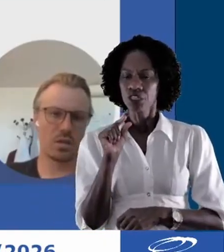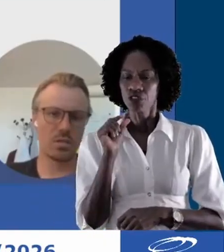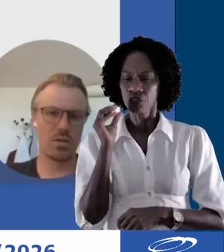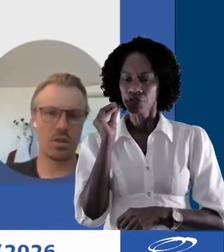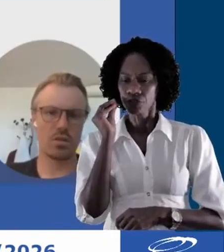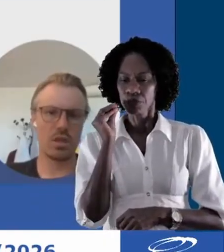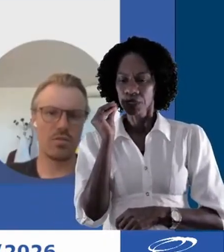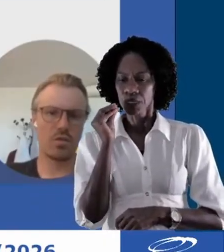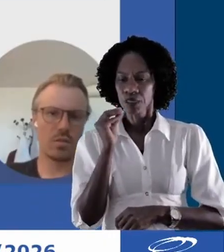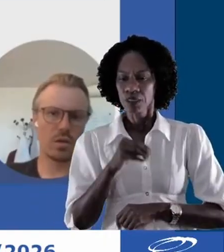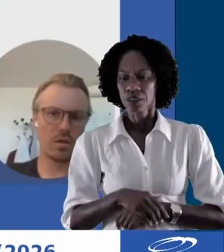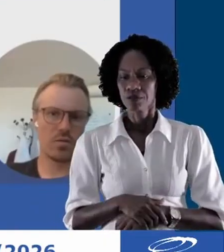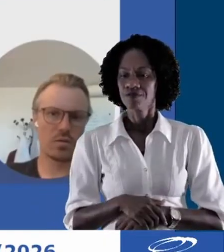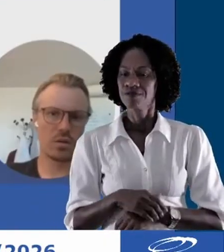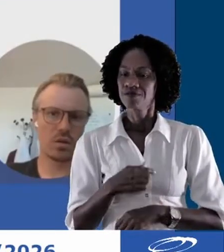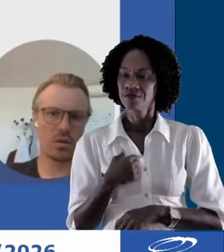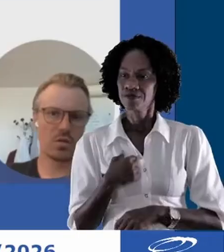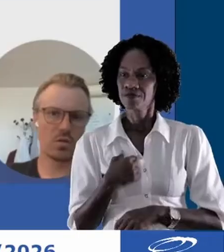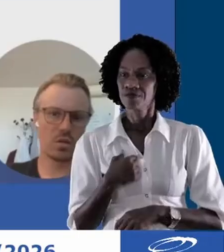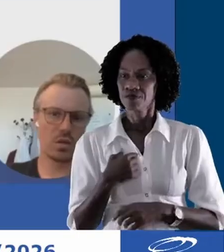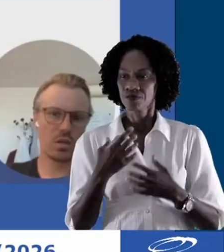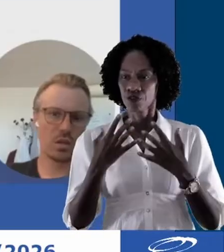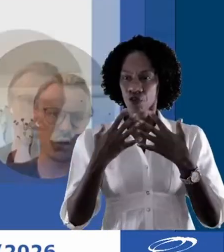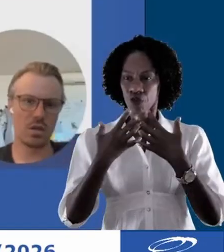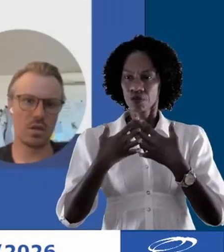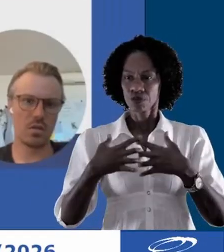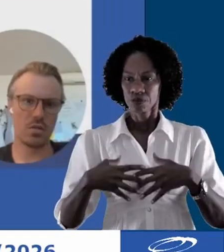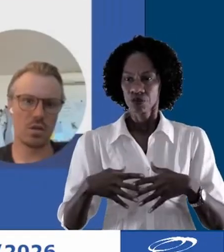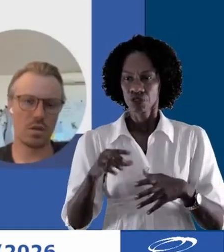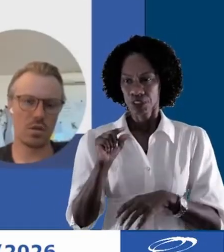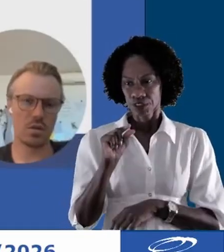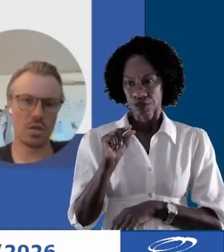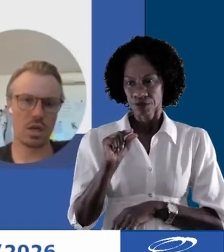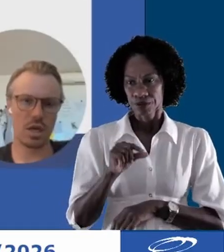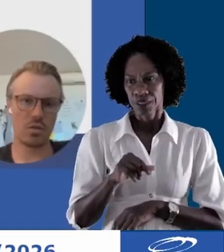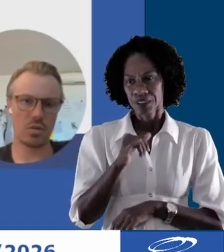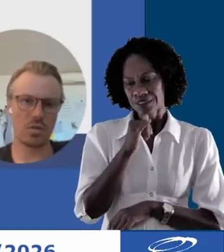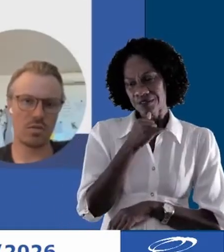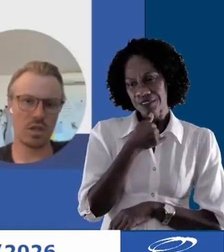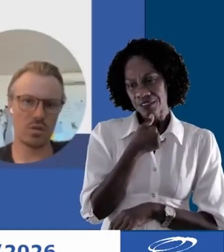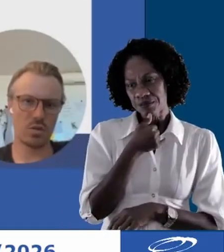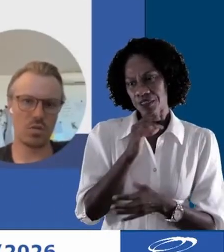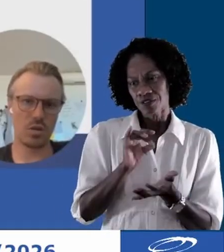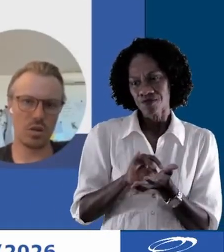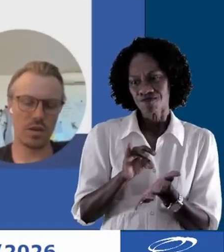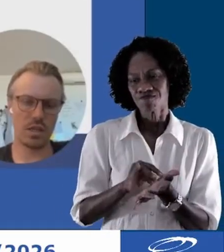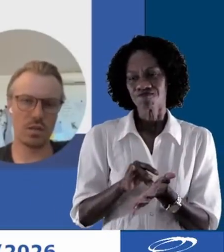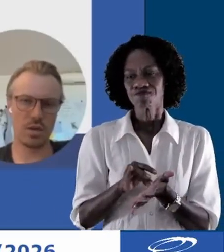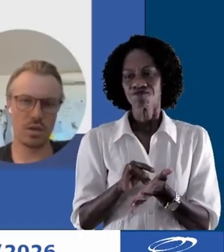is disappointing to many of you, but unfortunately the truth is unknown. Because how do we define the truth